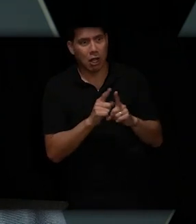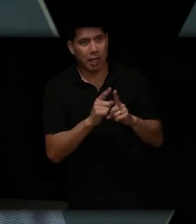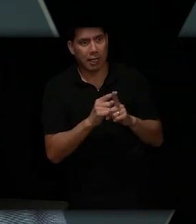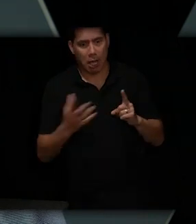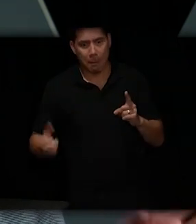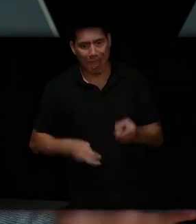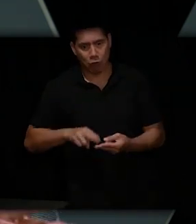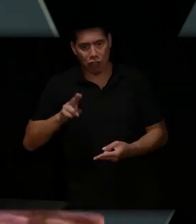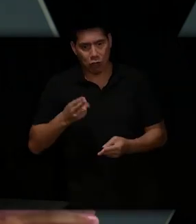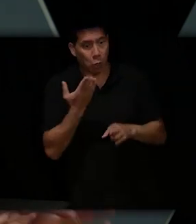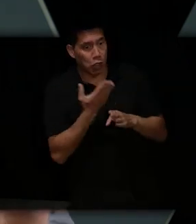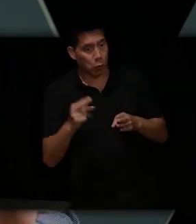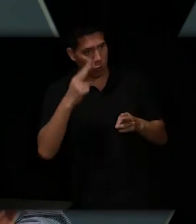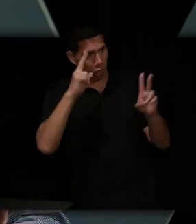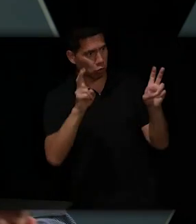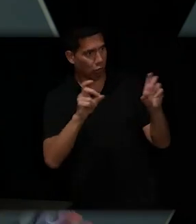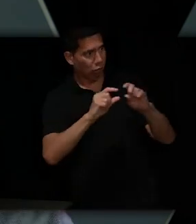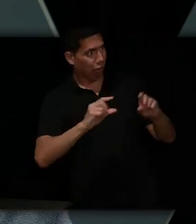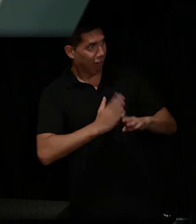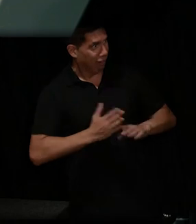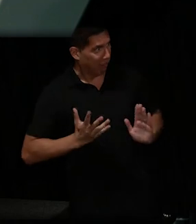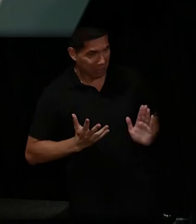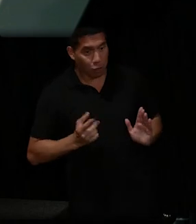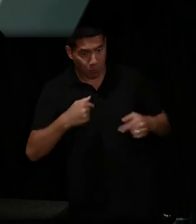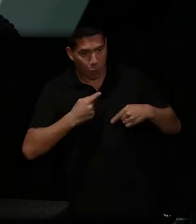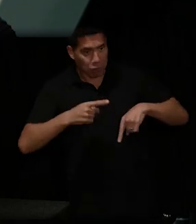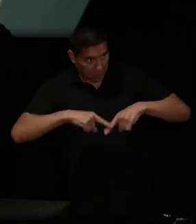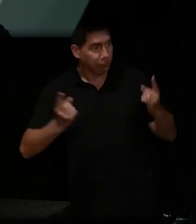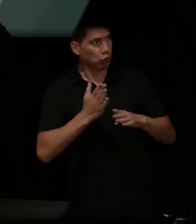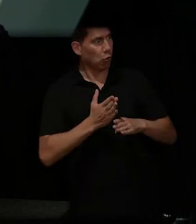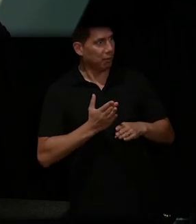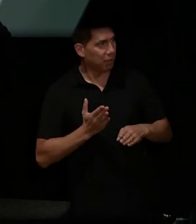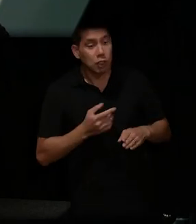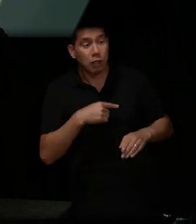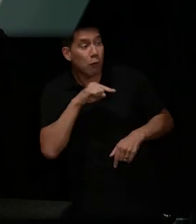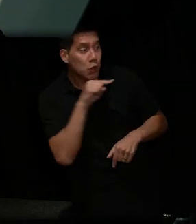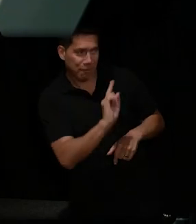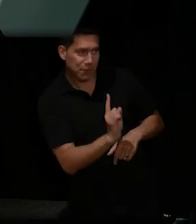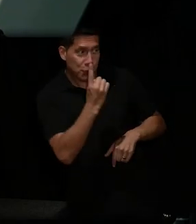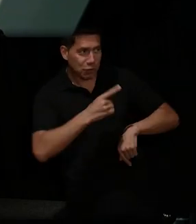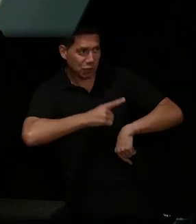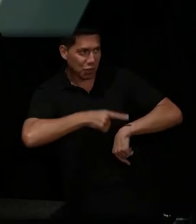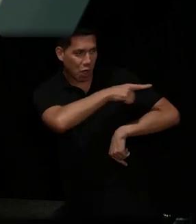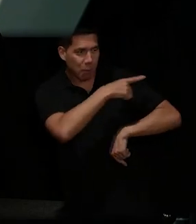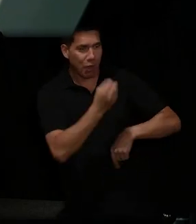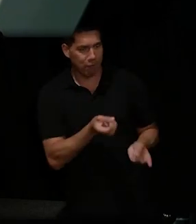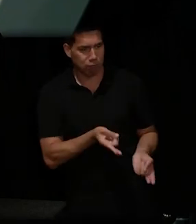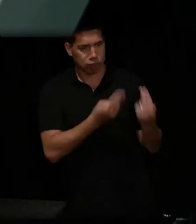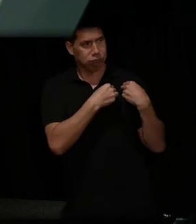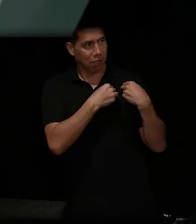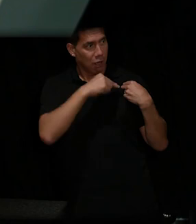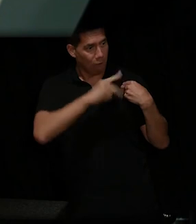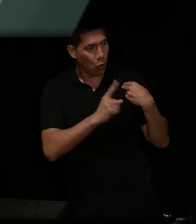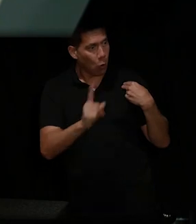titles. But for me, it was a totally different job. Well, this for you is the first time that you have a responsibility of putting words